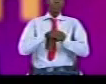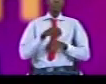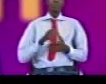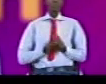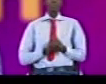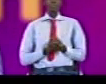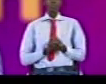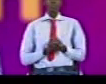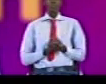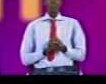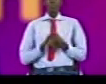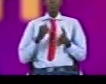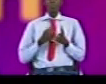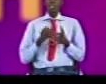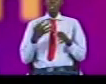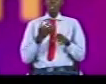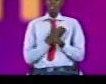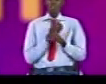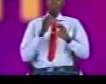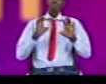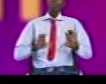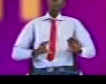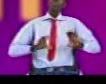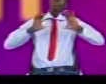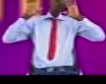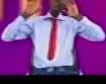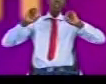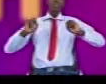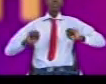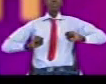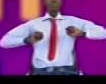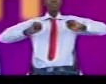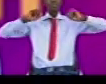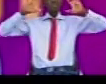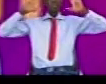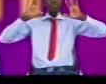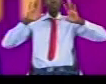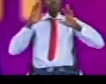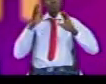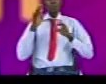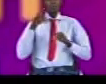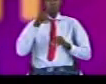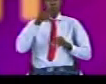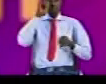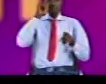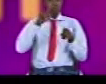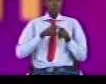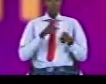It takes dedication, commitment, and consecration to get to heaven, brothers and sisters.